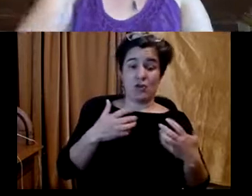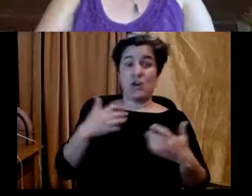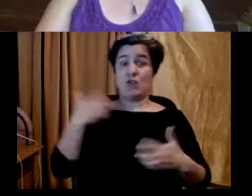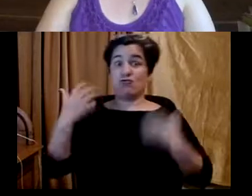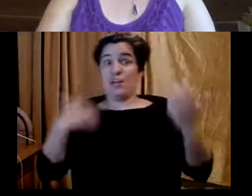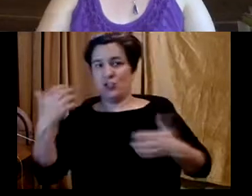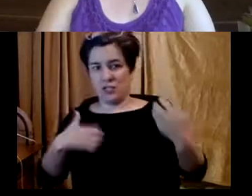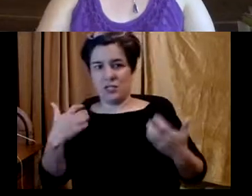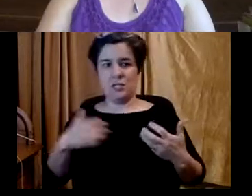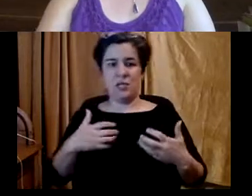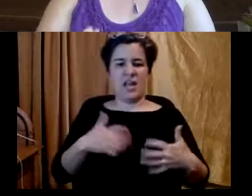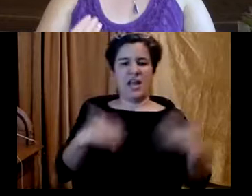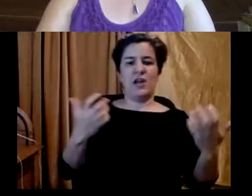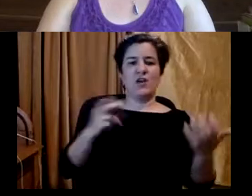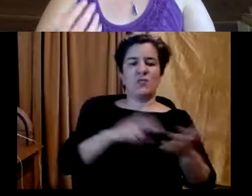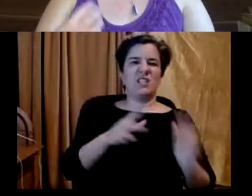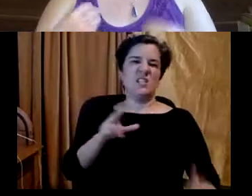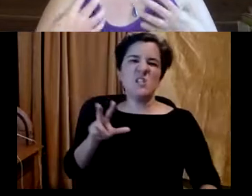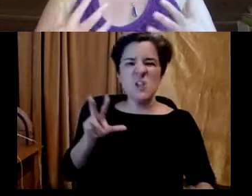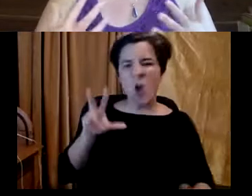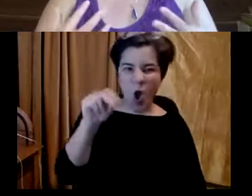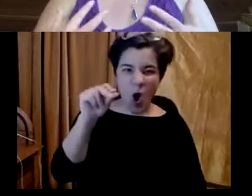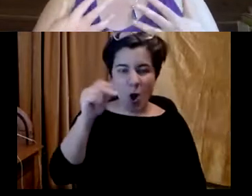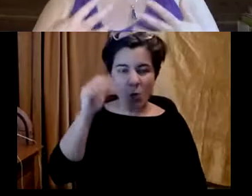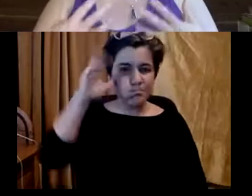just no. And being this firm,